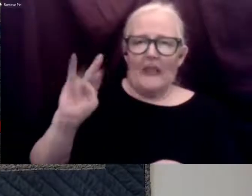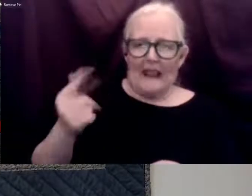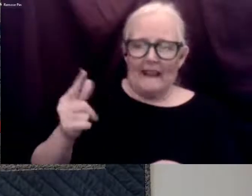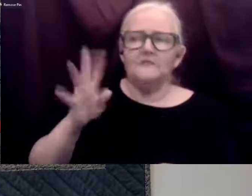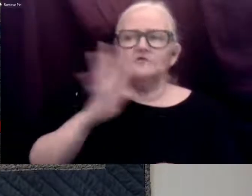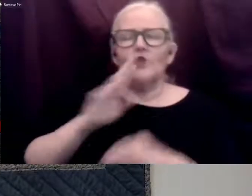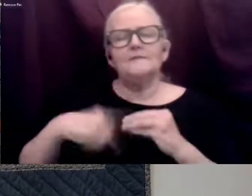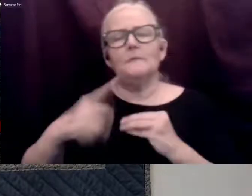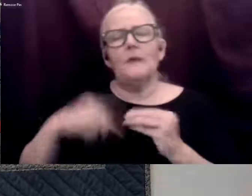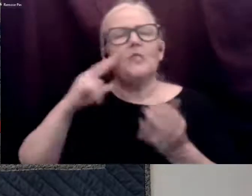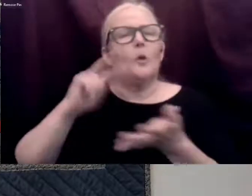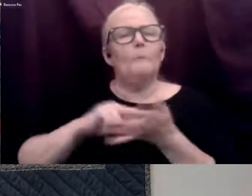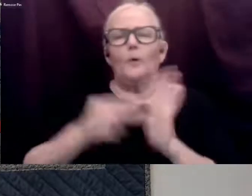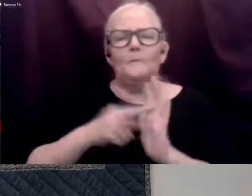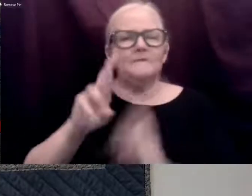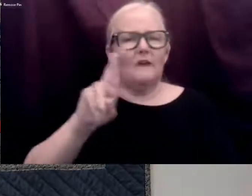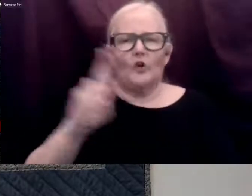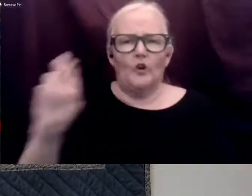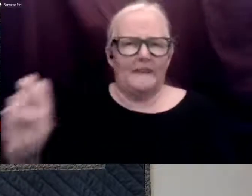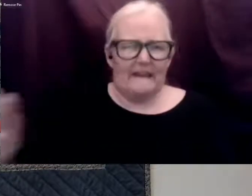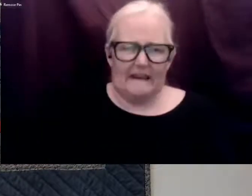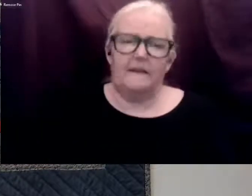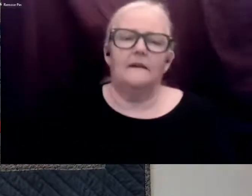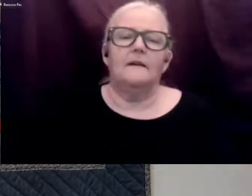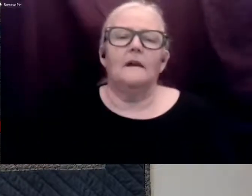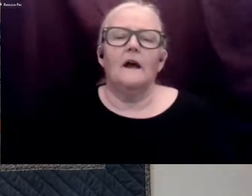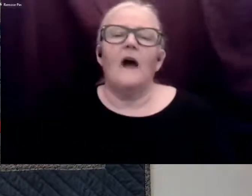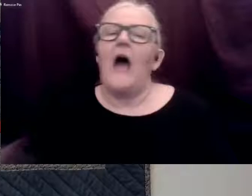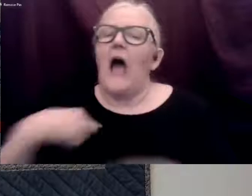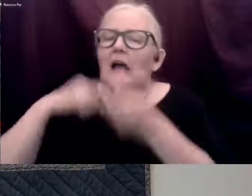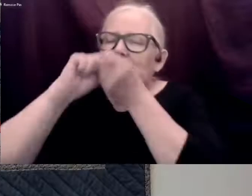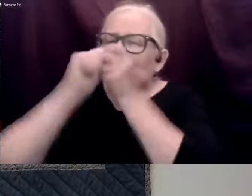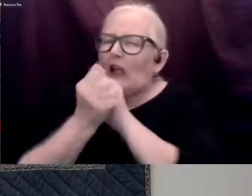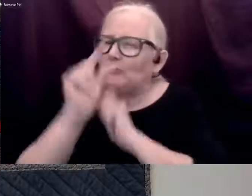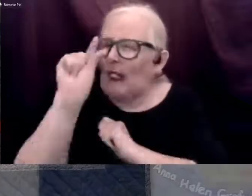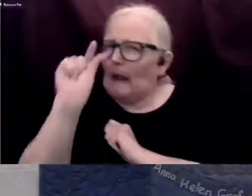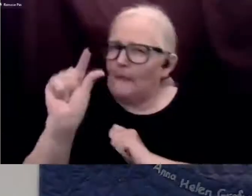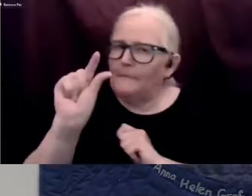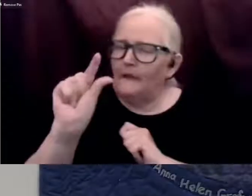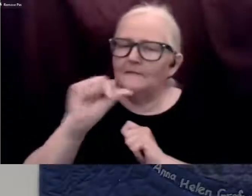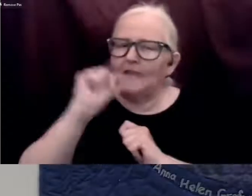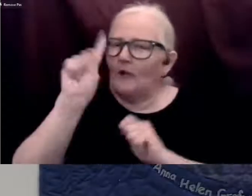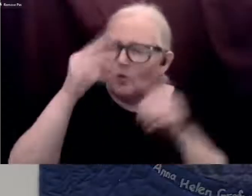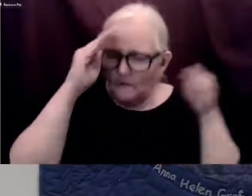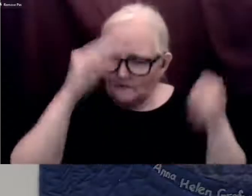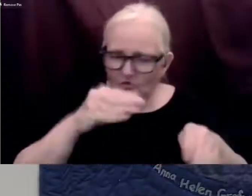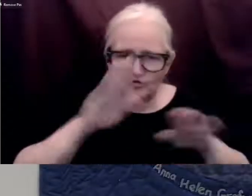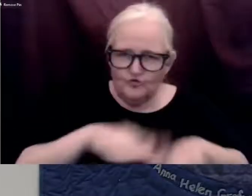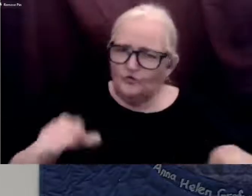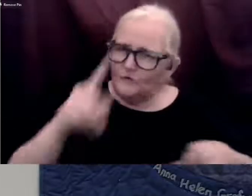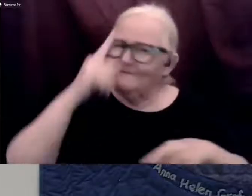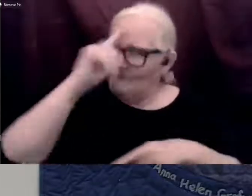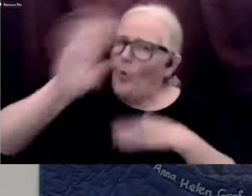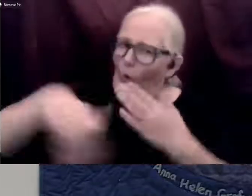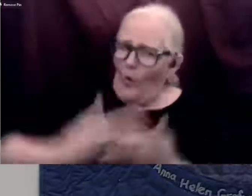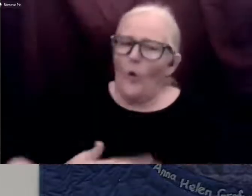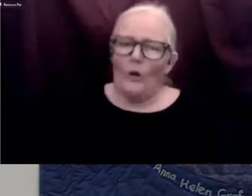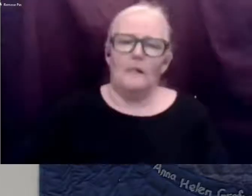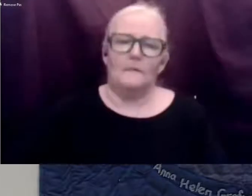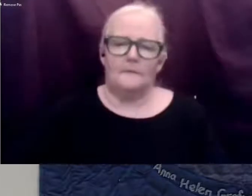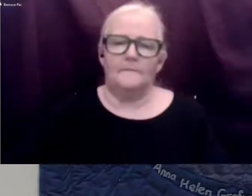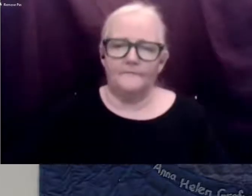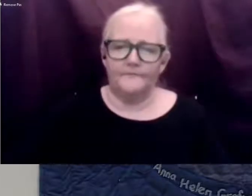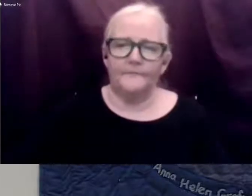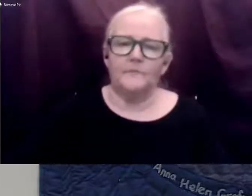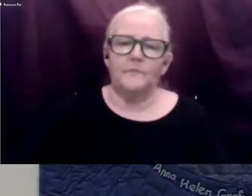and I've amended them so they aren't just geared toward children, but toward all of us. He writes, "The great end